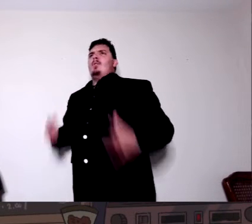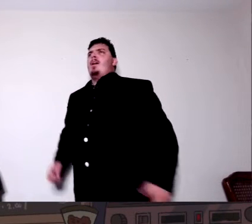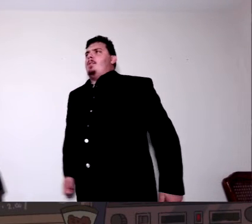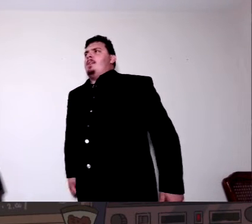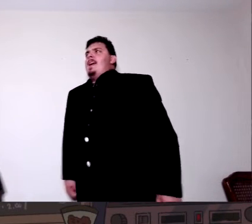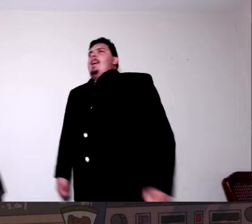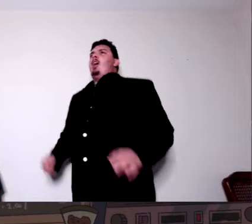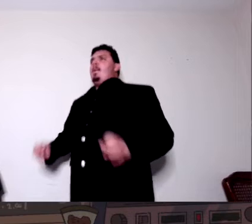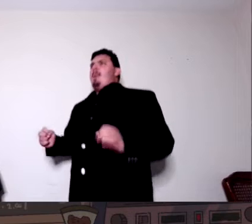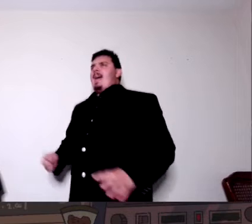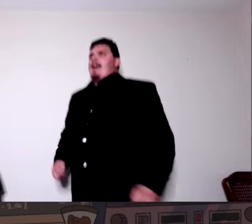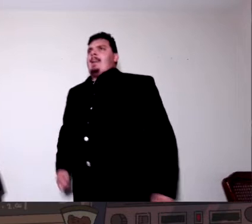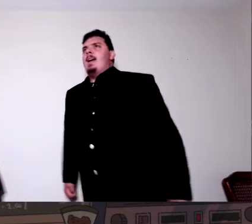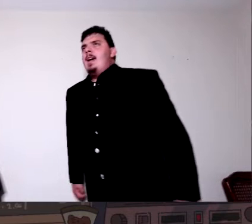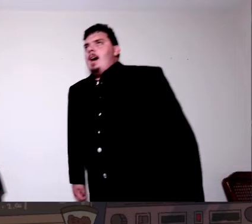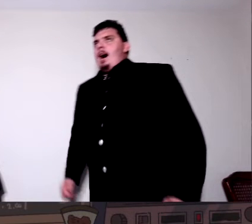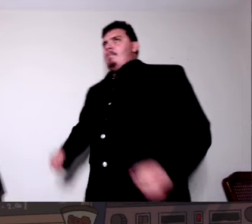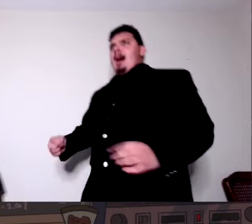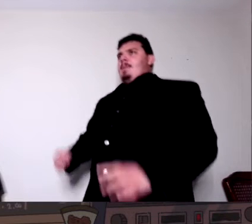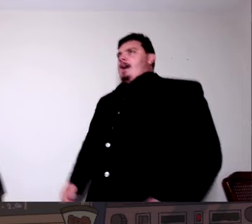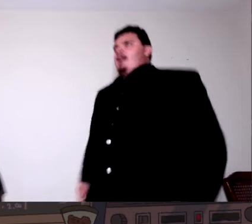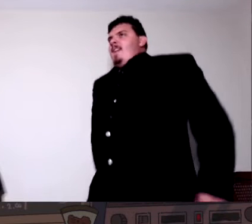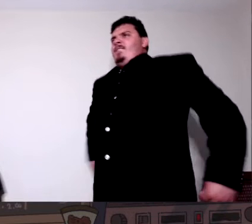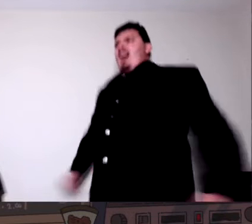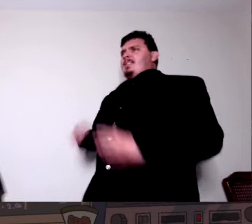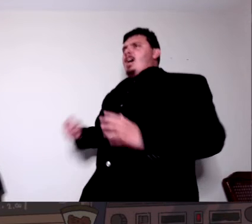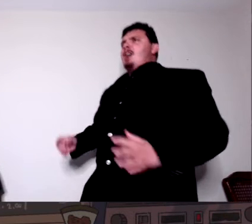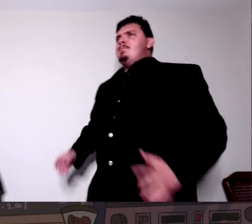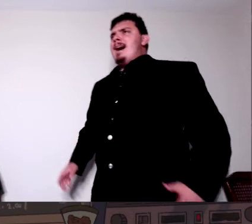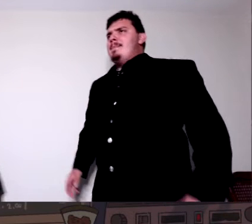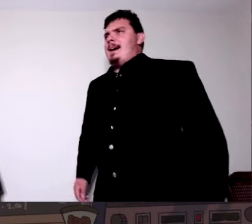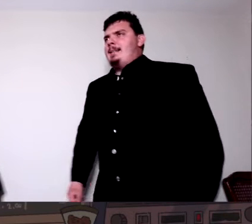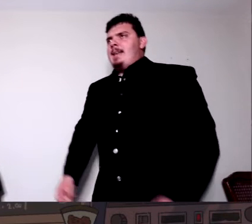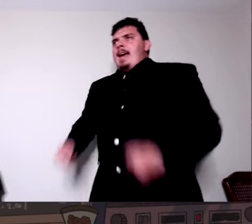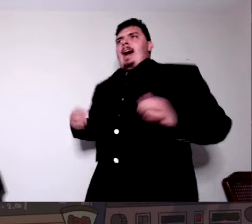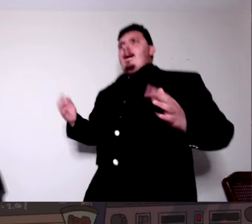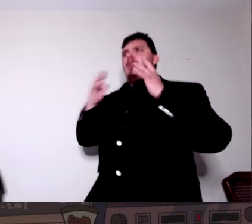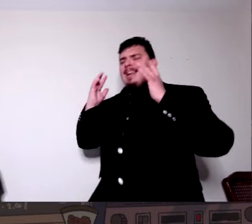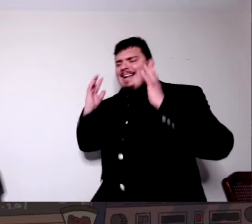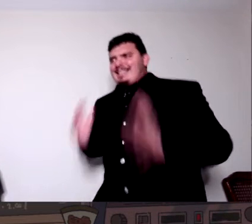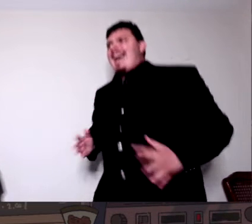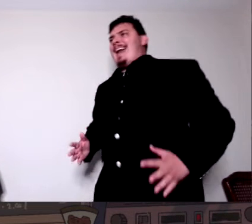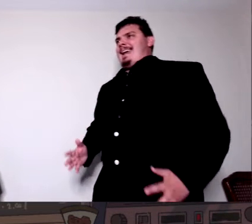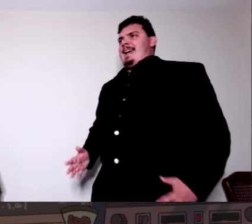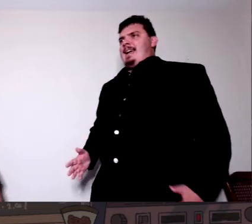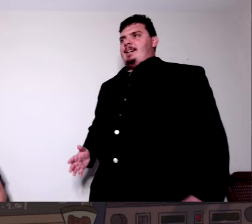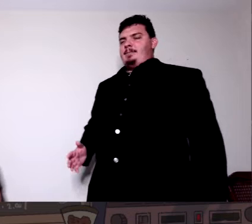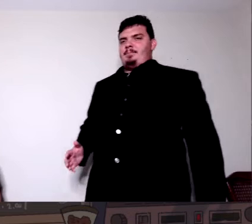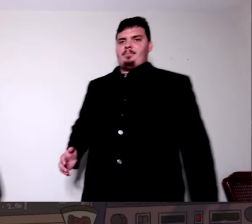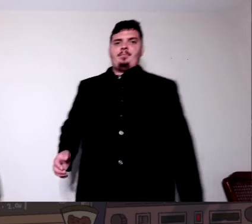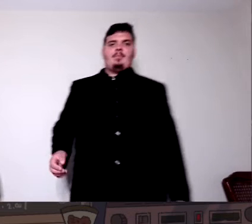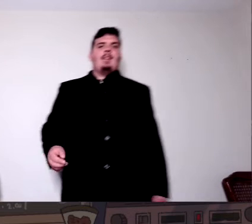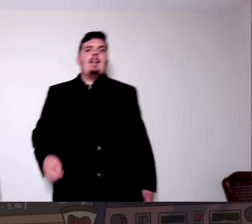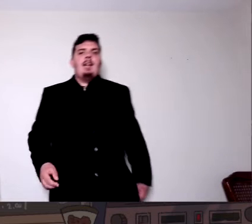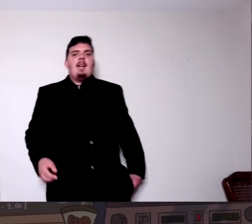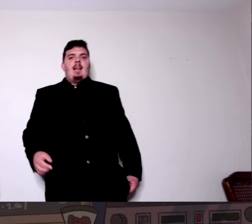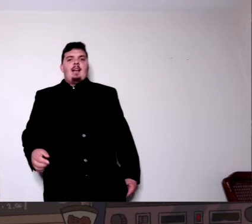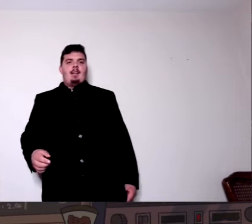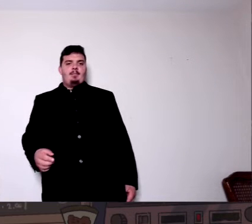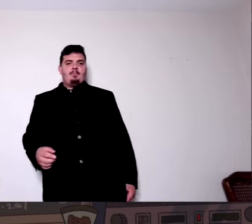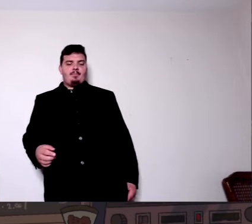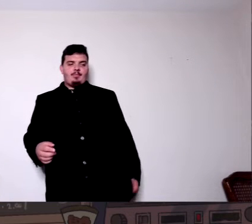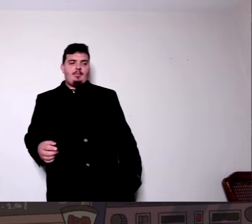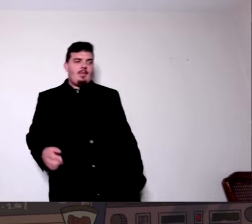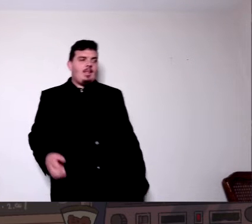I want you to pick a mama. Fuck those mamas. I want a daddy. It's all about them daddies.